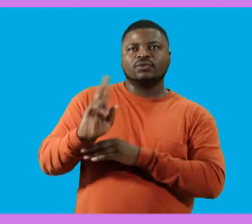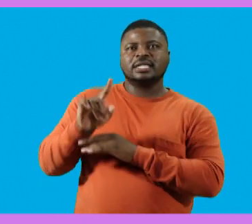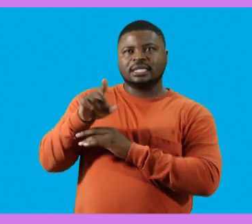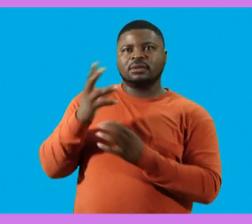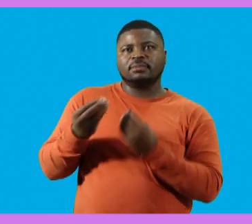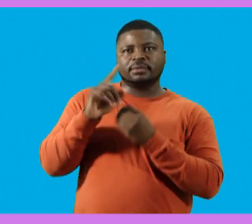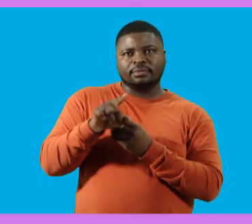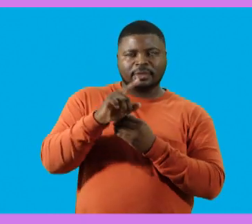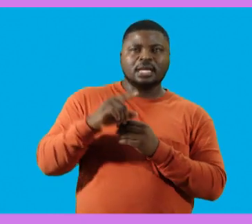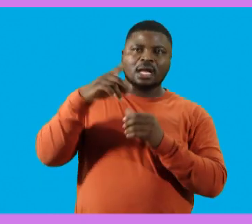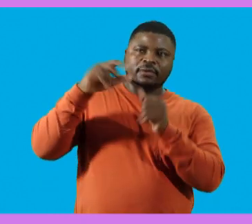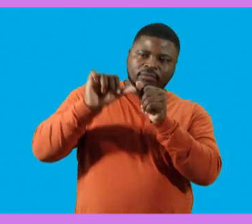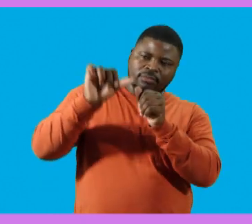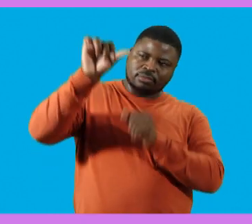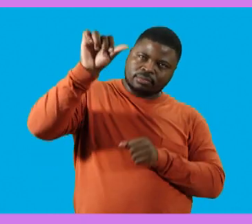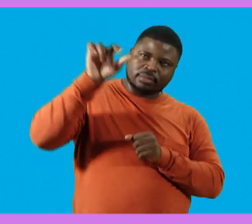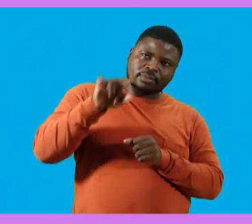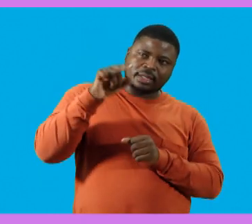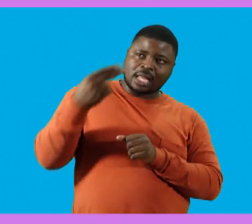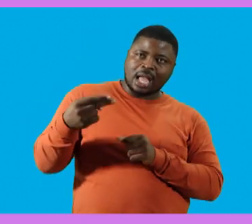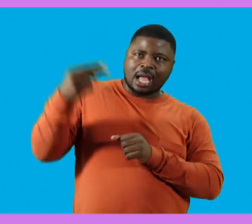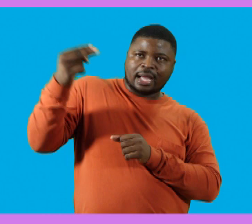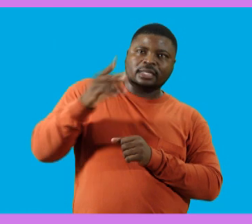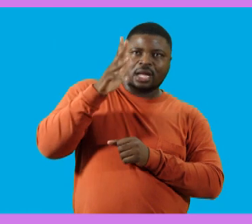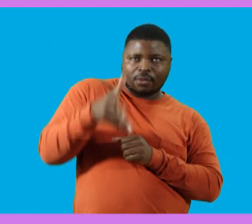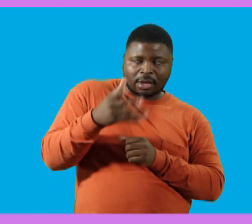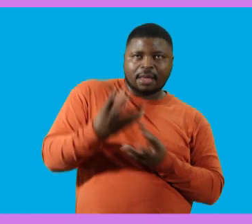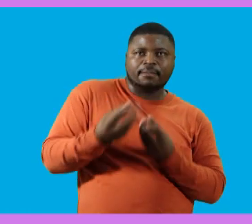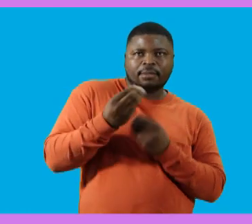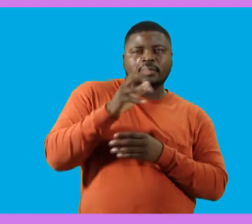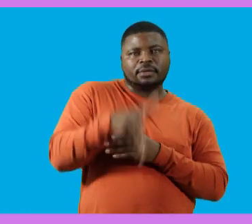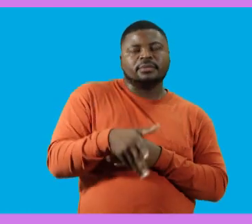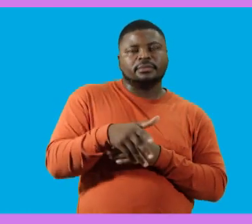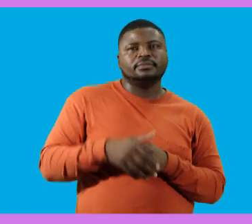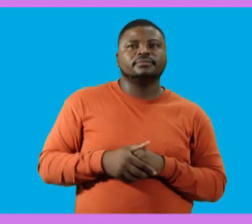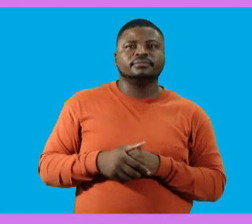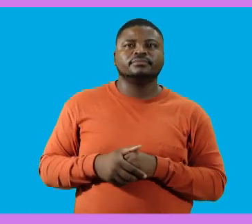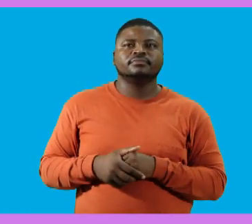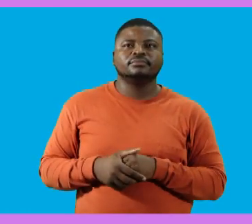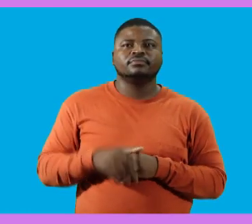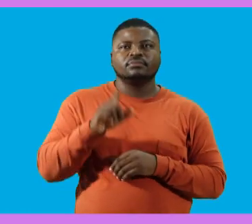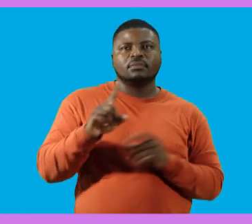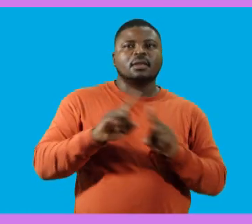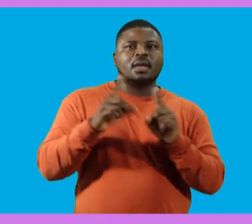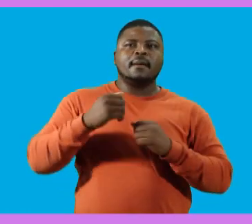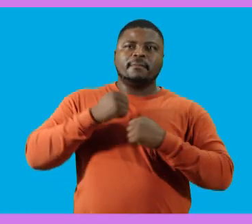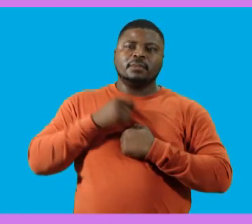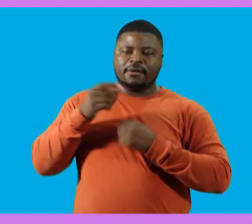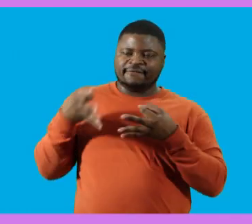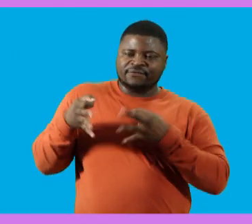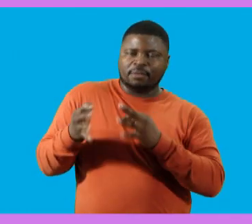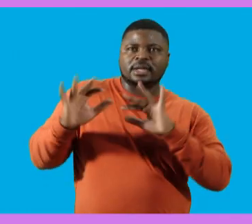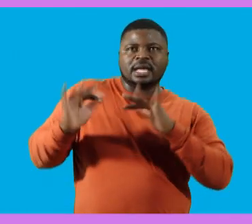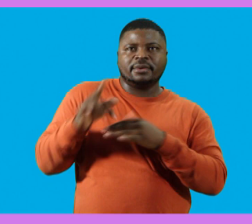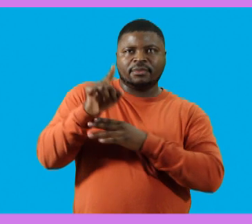and then the height is going to be given. So therefore, my